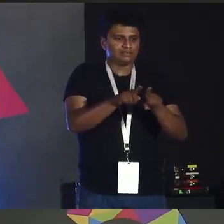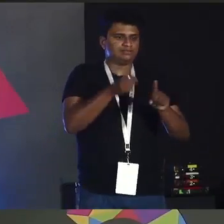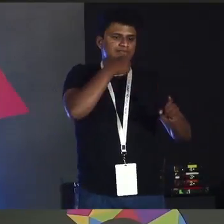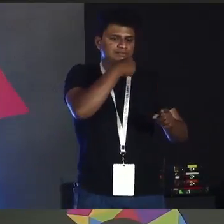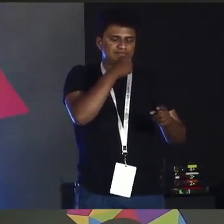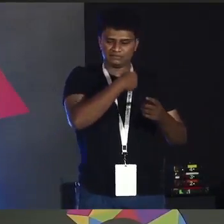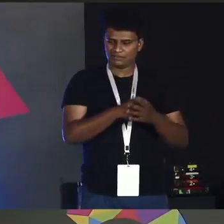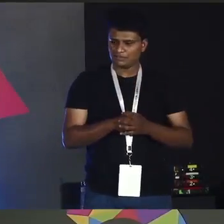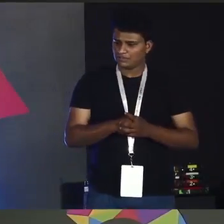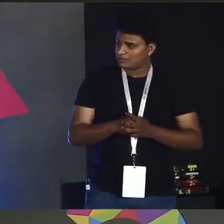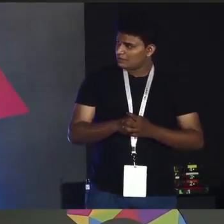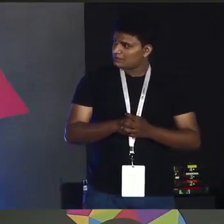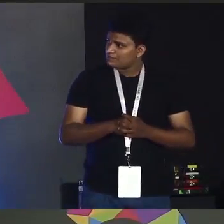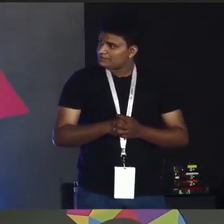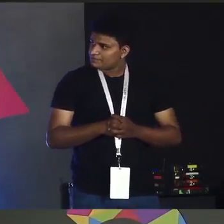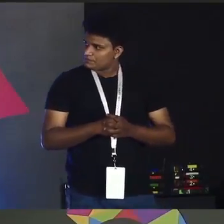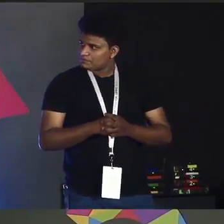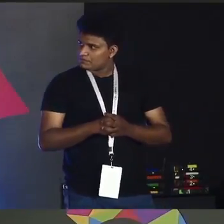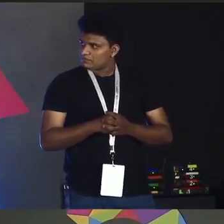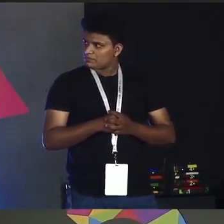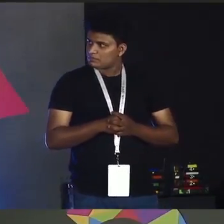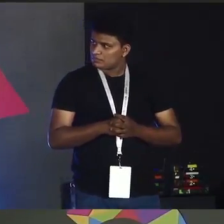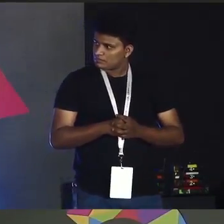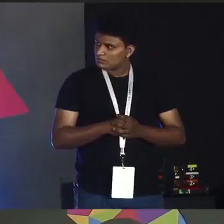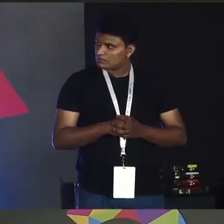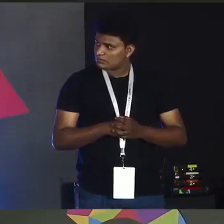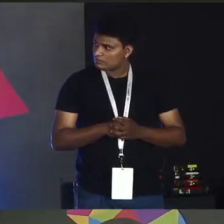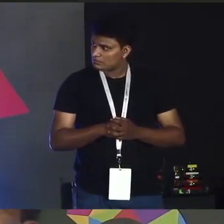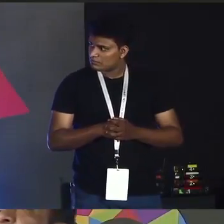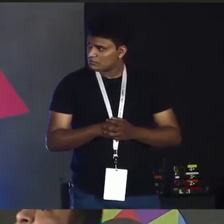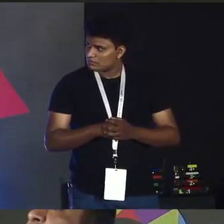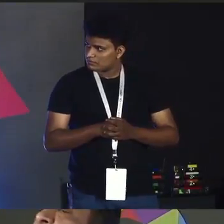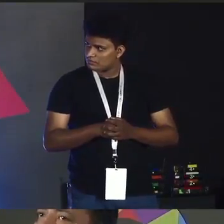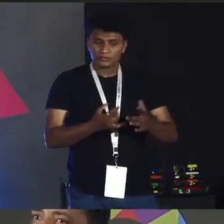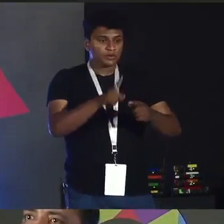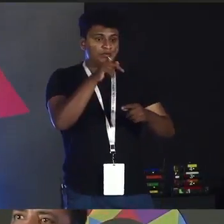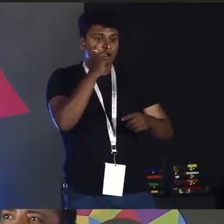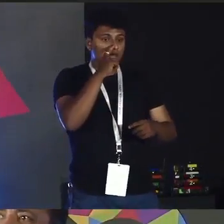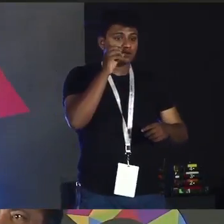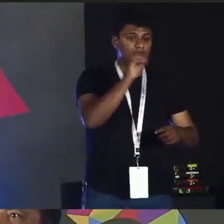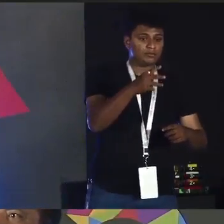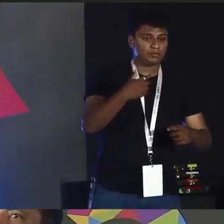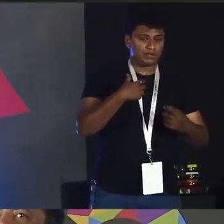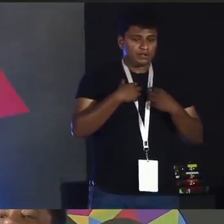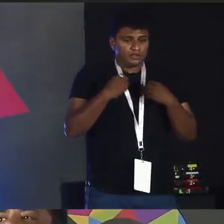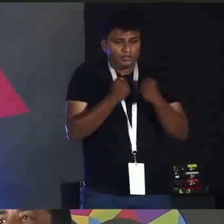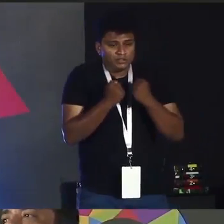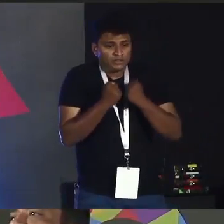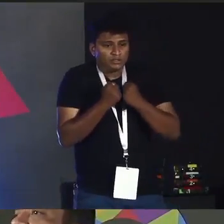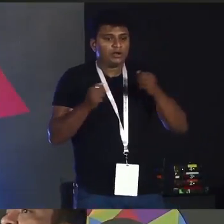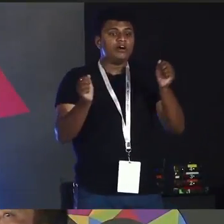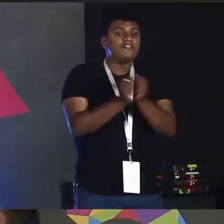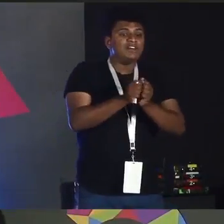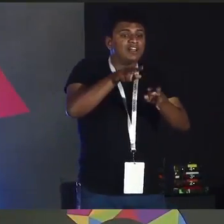gave the most shocking statement in Hindi. She said, ki jab mujhe thand lagti hai, to main lash ke saath chipak kar so jaati hu. She further says,